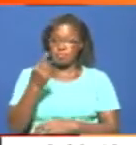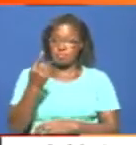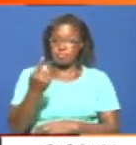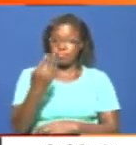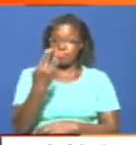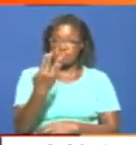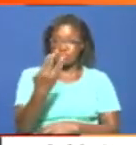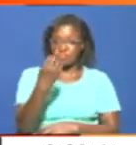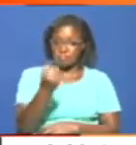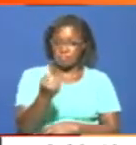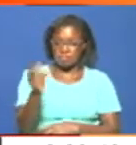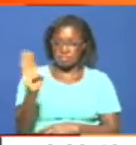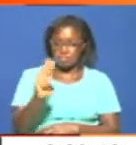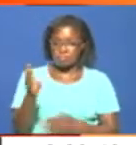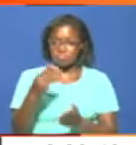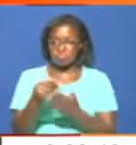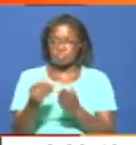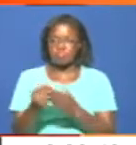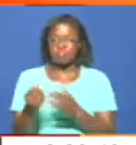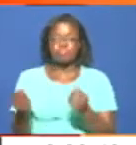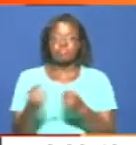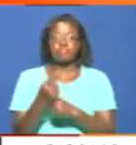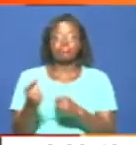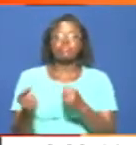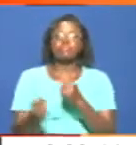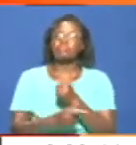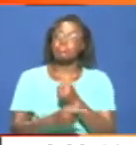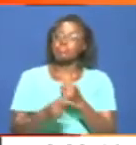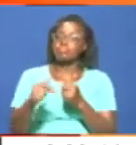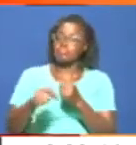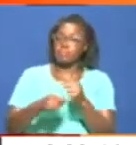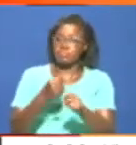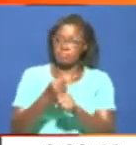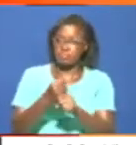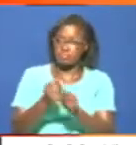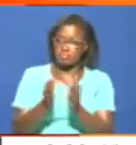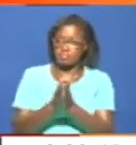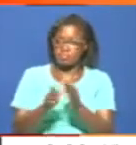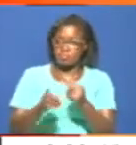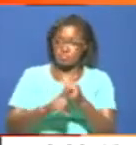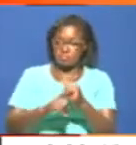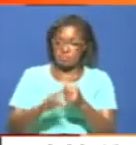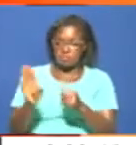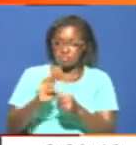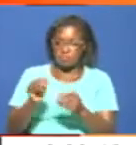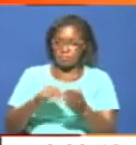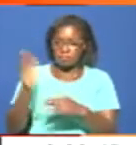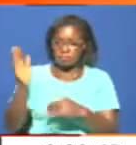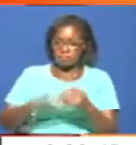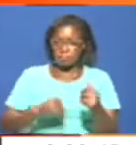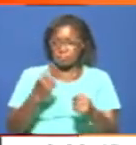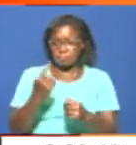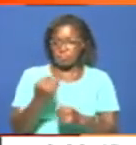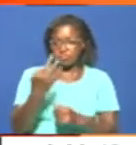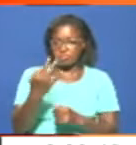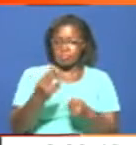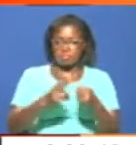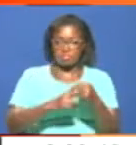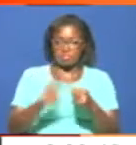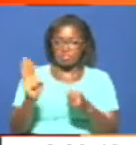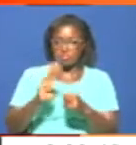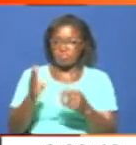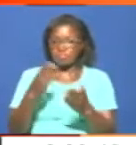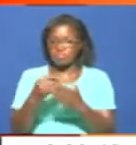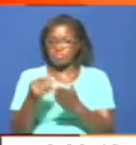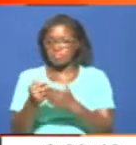shillings in the first 11 months of this year. This is 6 billion shillings more than the 137 billion shillings